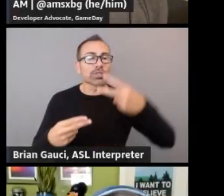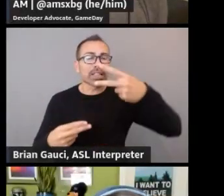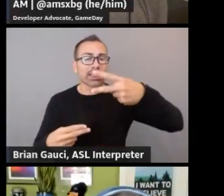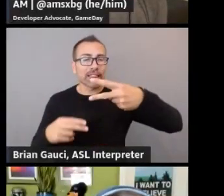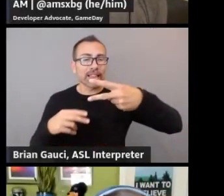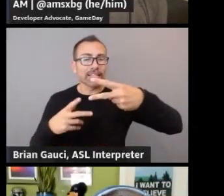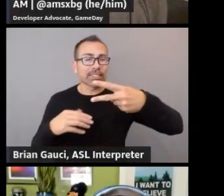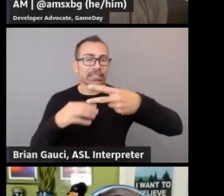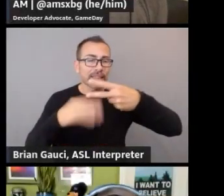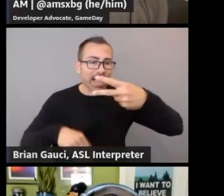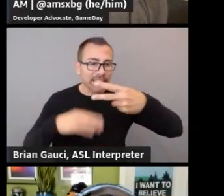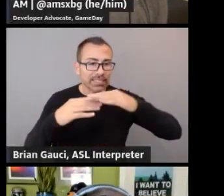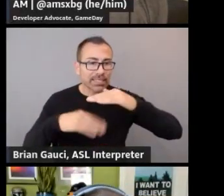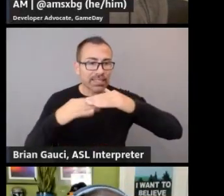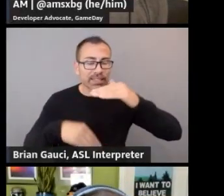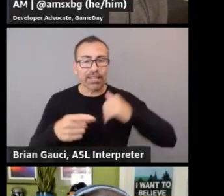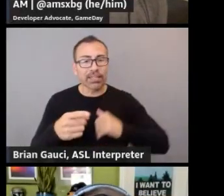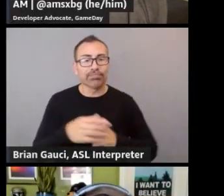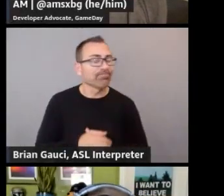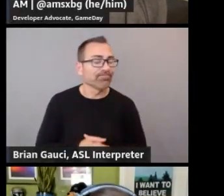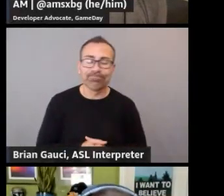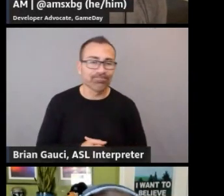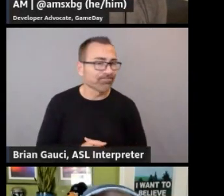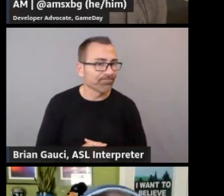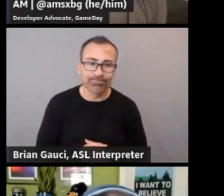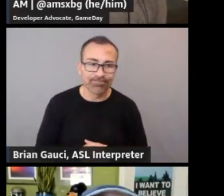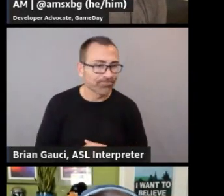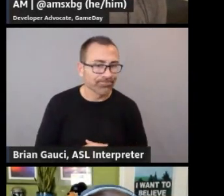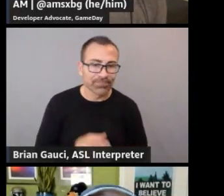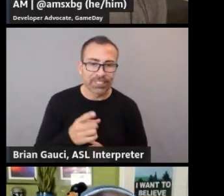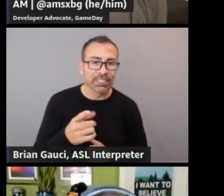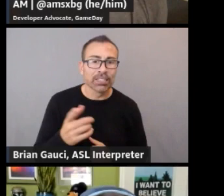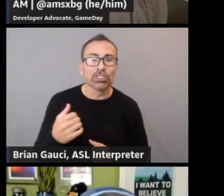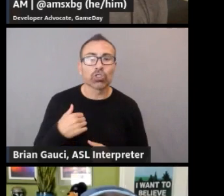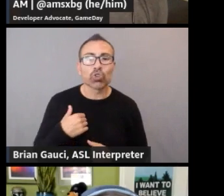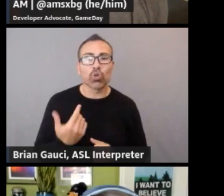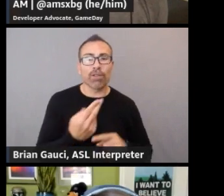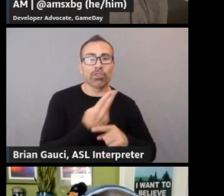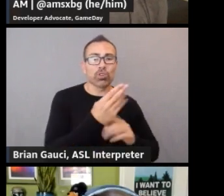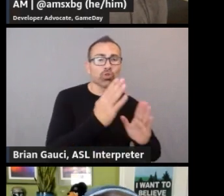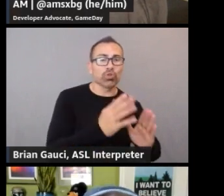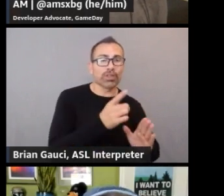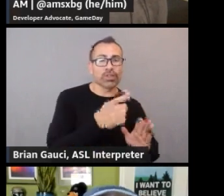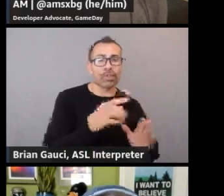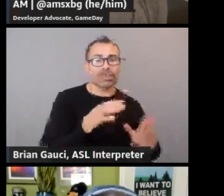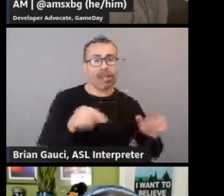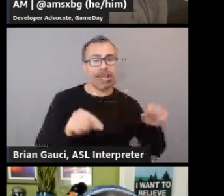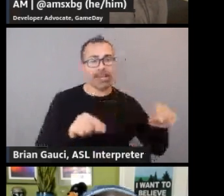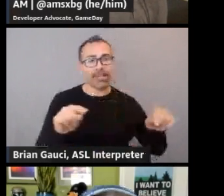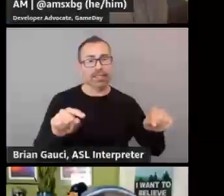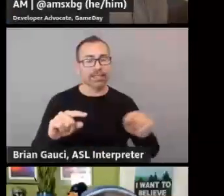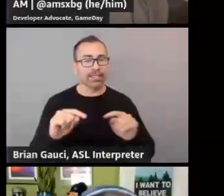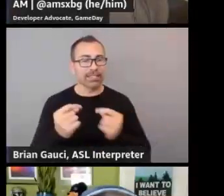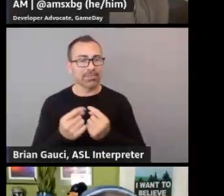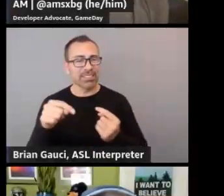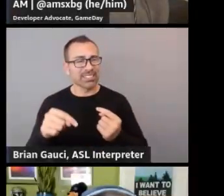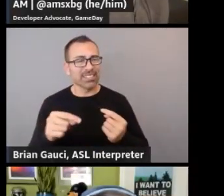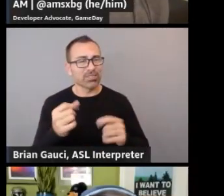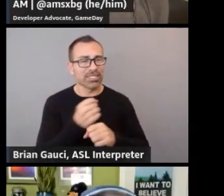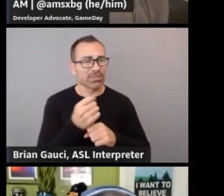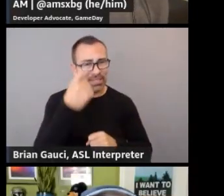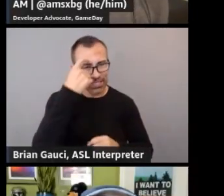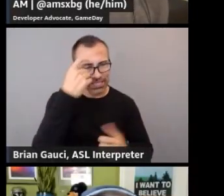numeric comparisons, but you're giving me a user on this side and you're giving me a team on this side. So that doesn't make sense either. That's